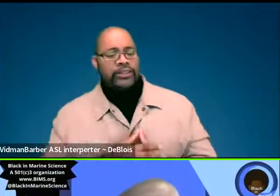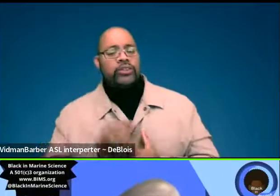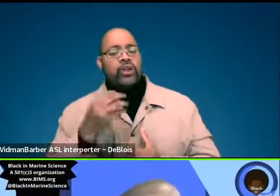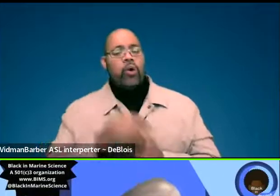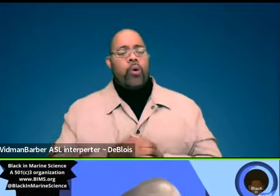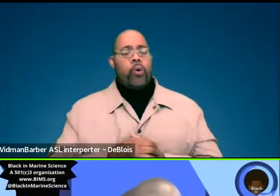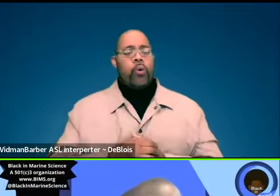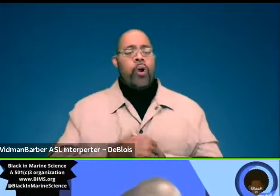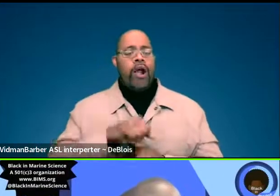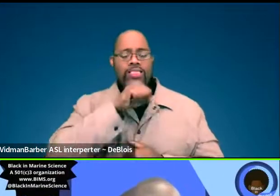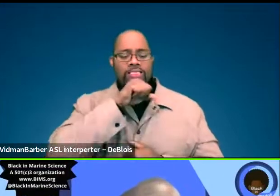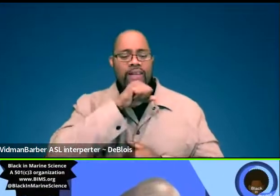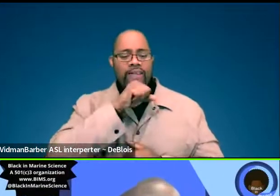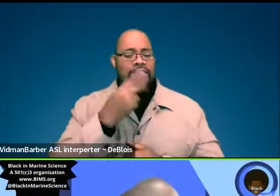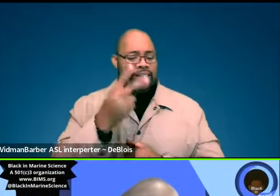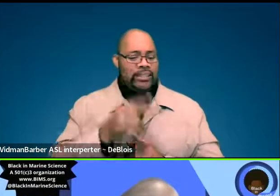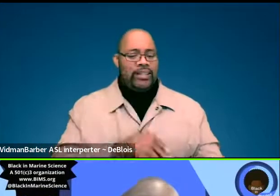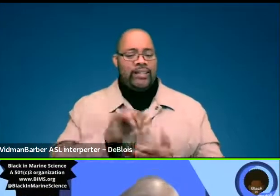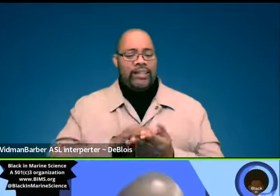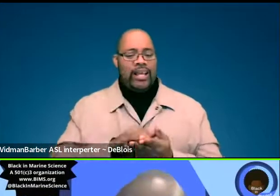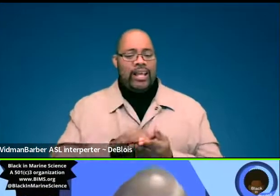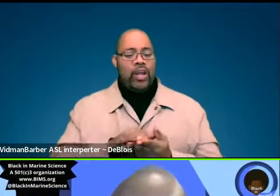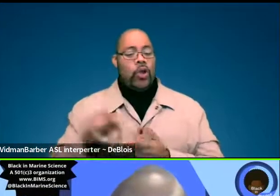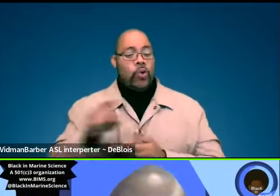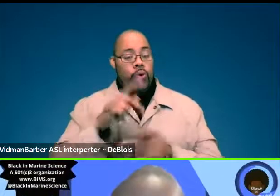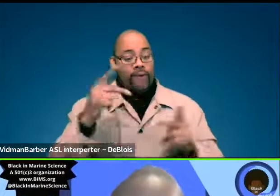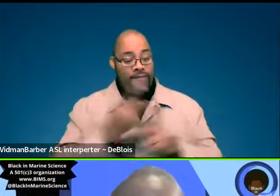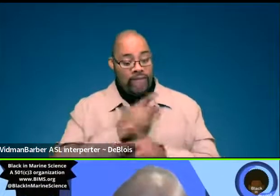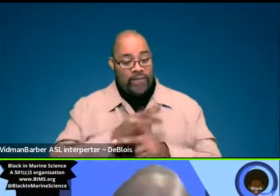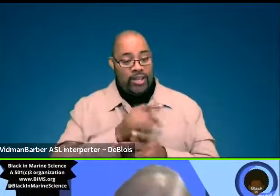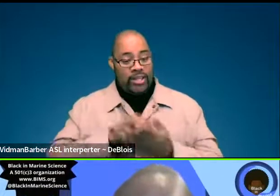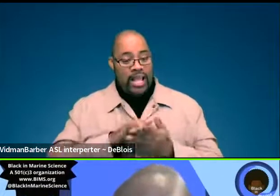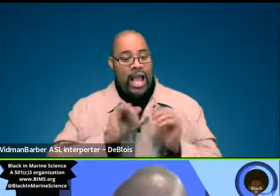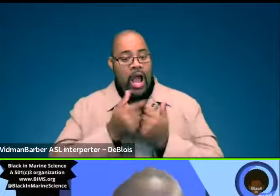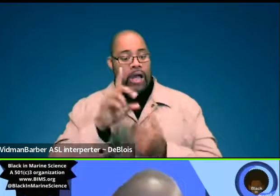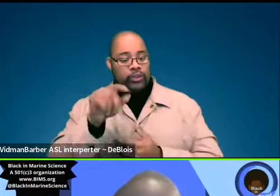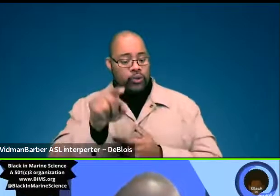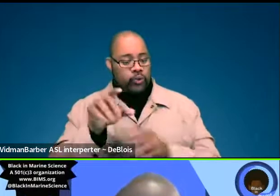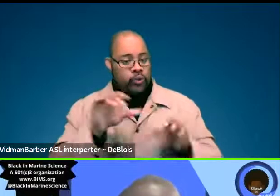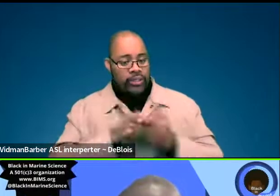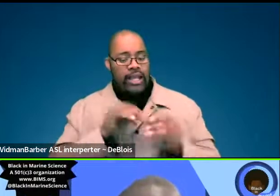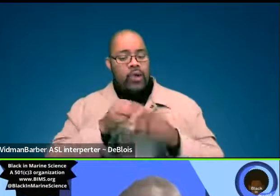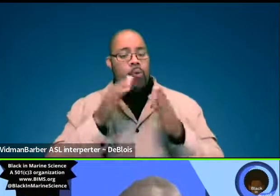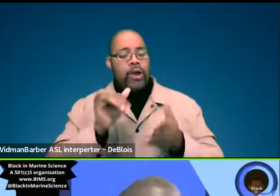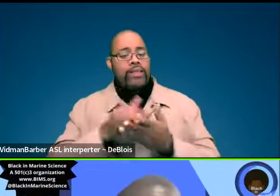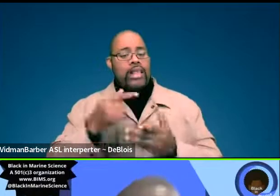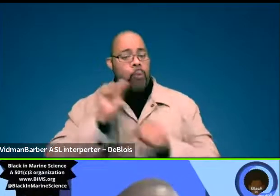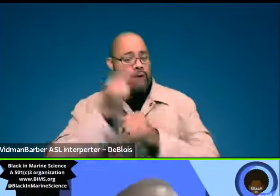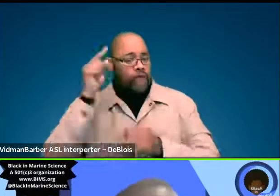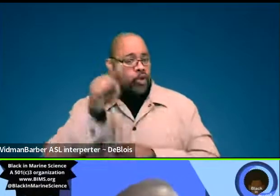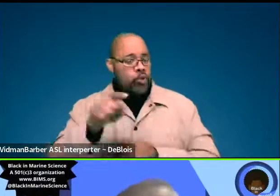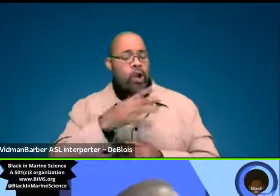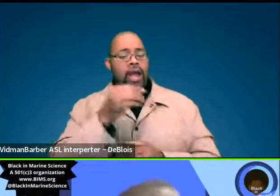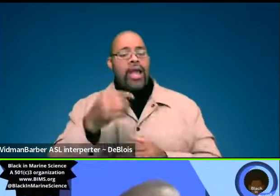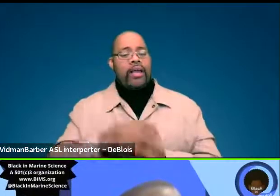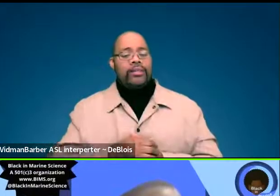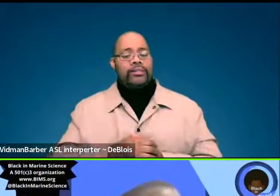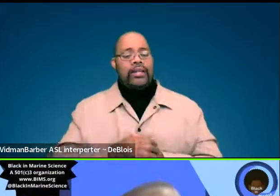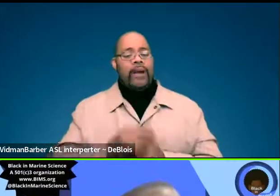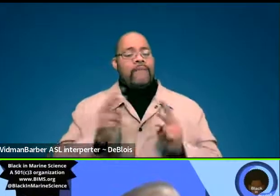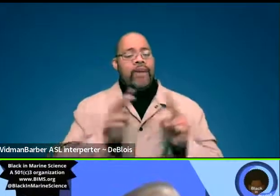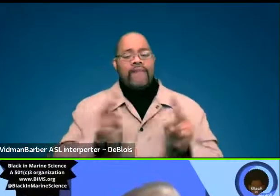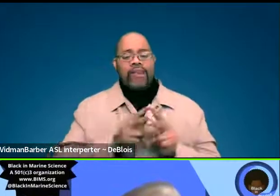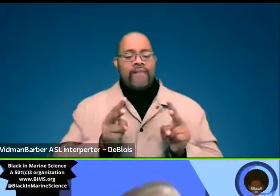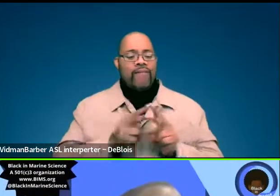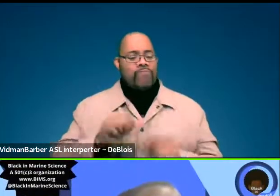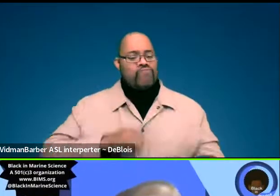so I love to see that you figured out, how to do this in a way that works for you. And I'm very,